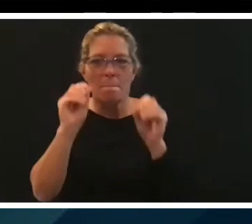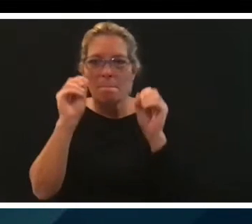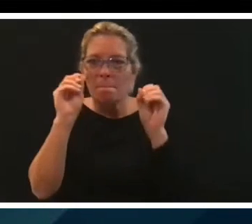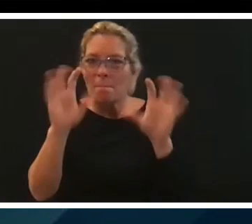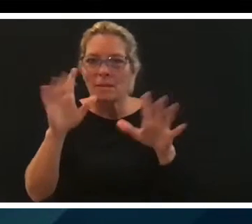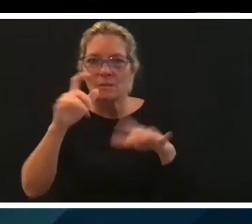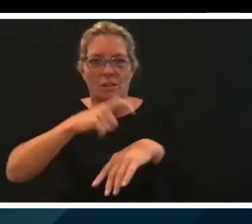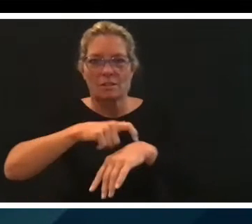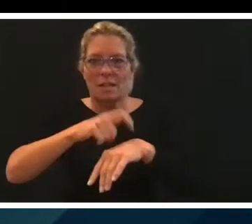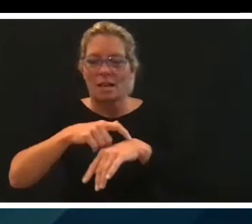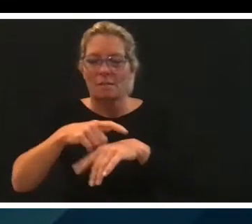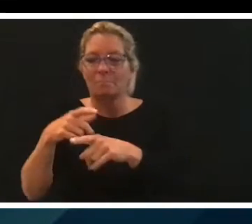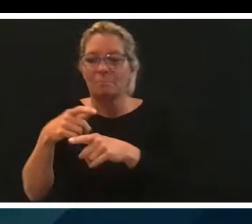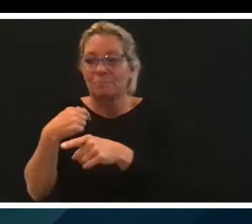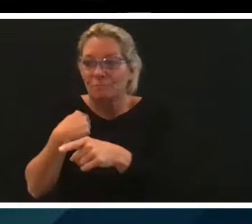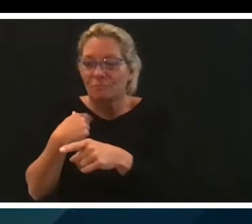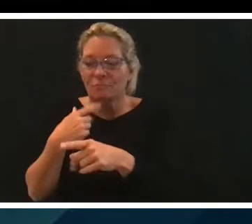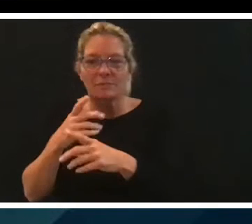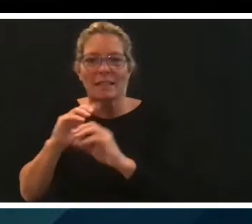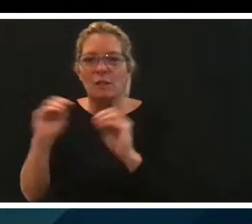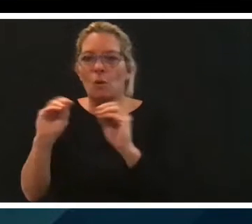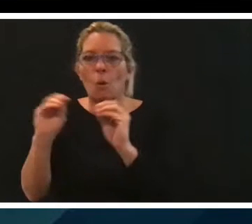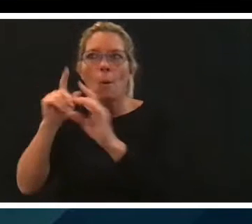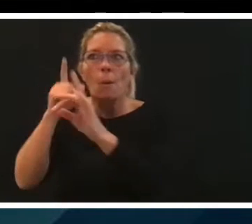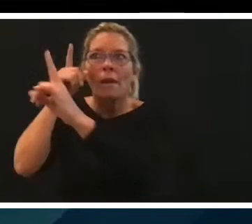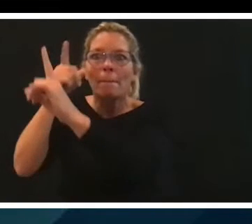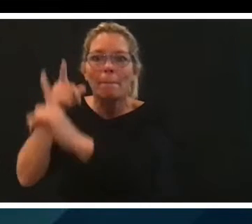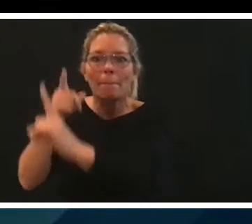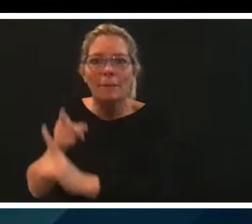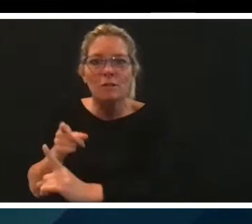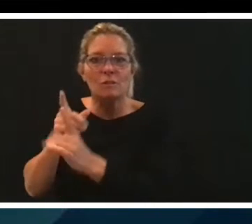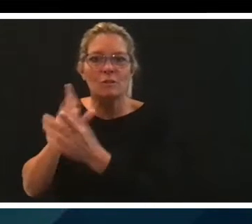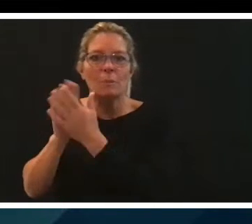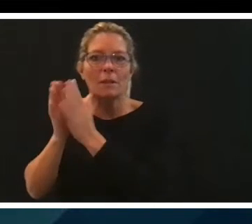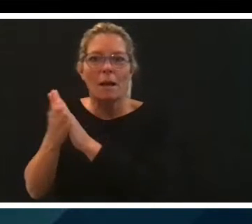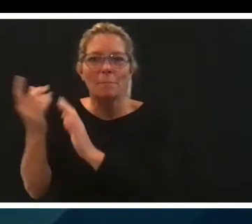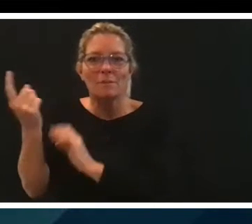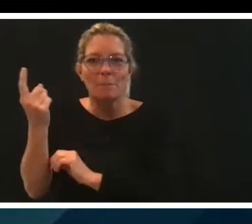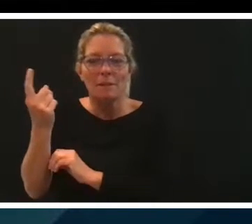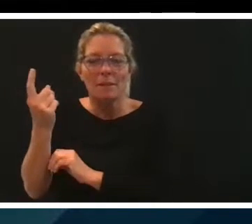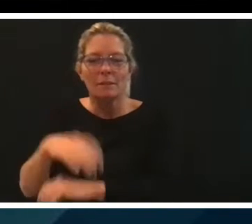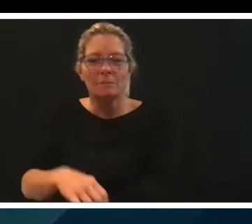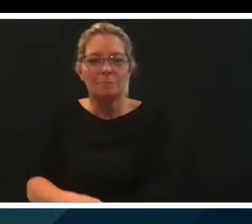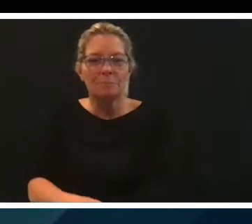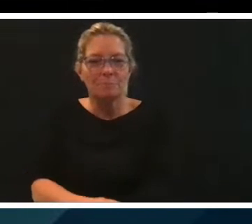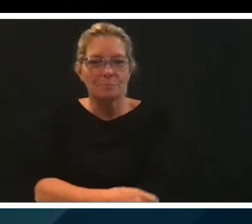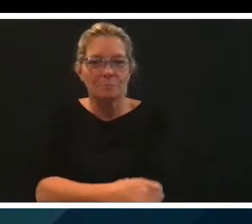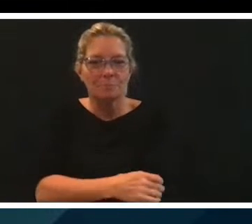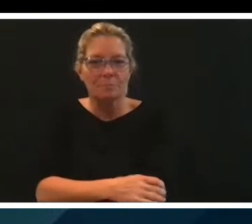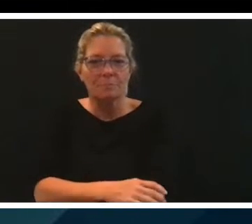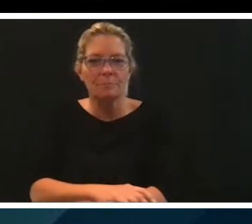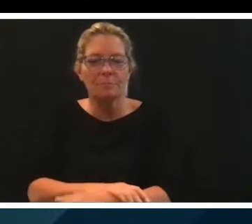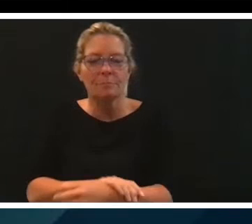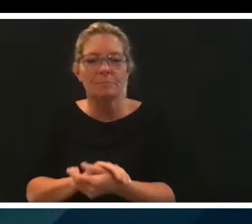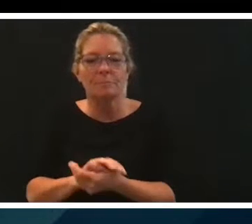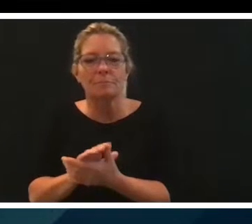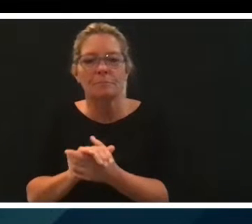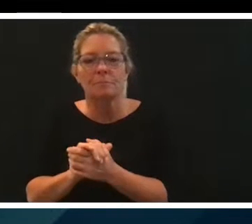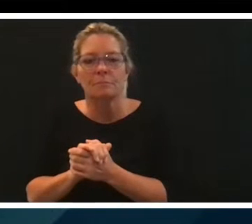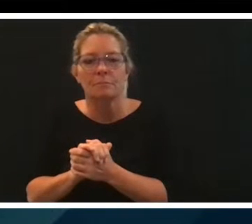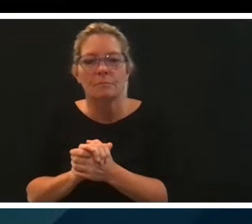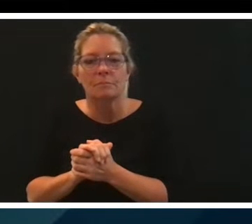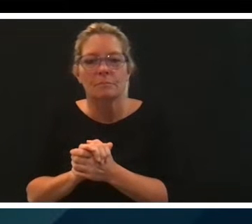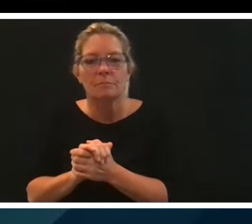have ambitions to be anything because, like I said, there becomes a time uh,